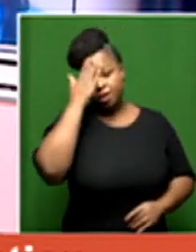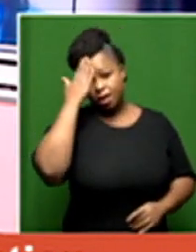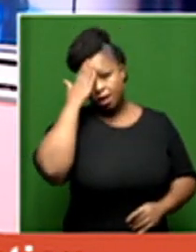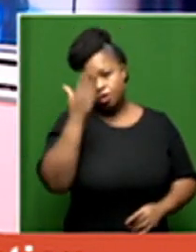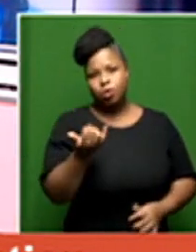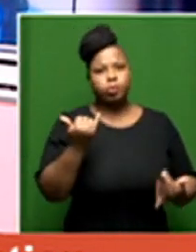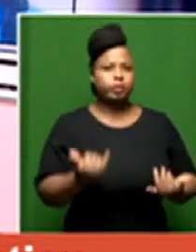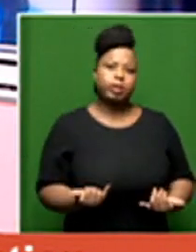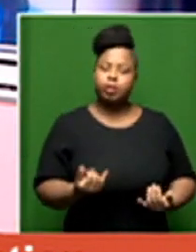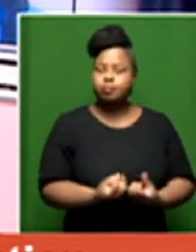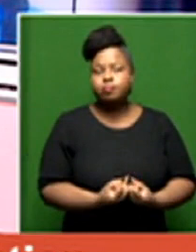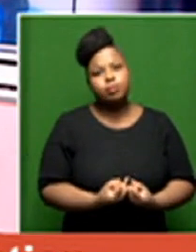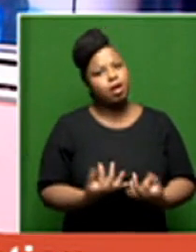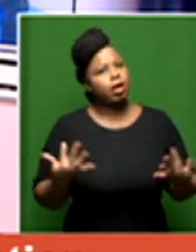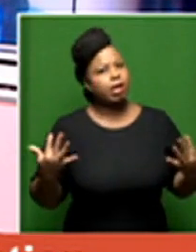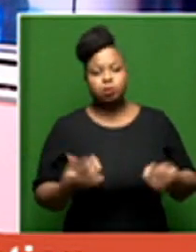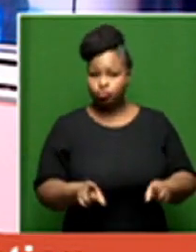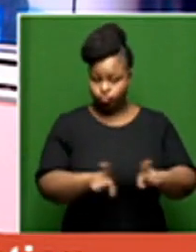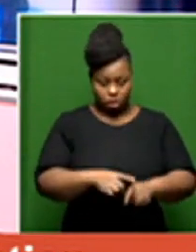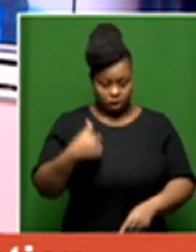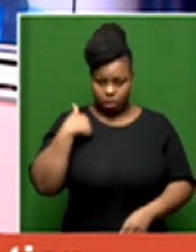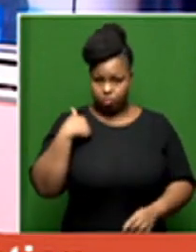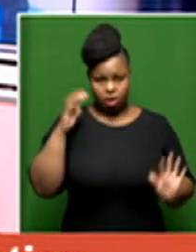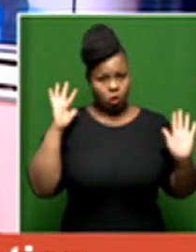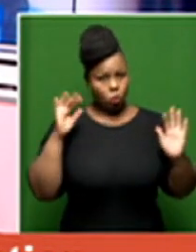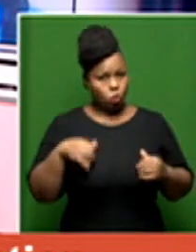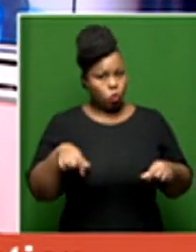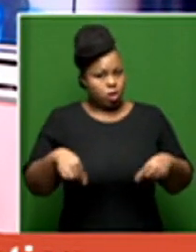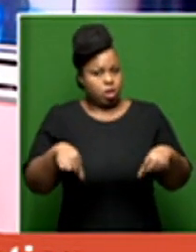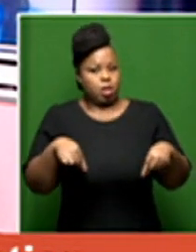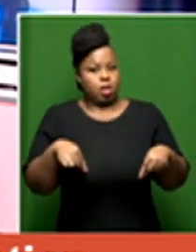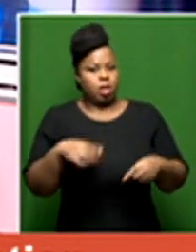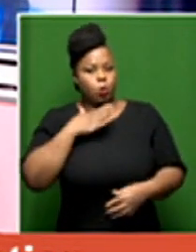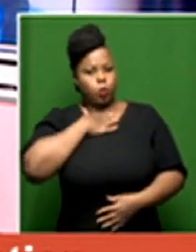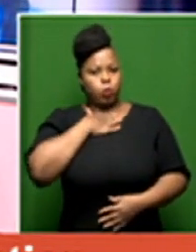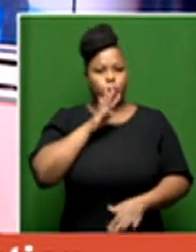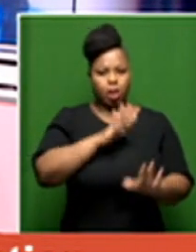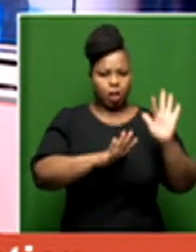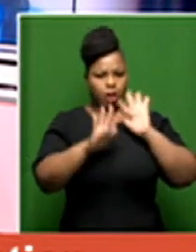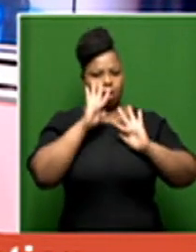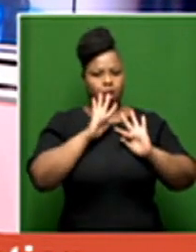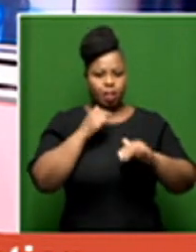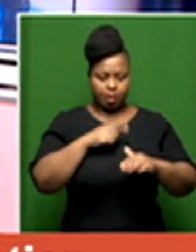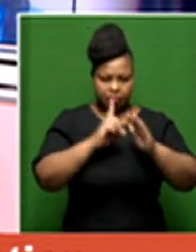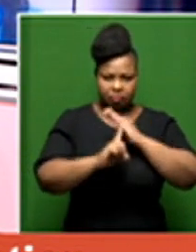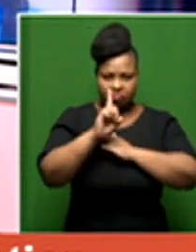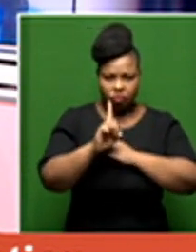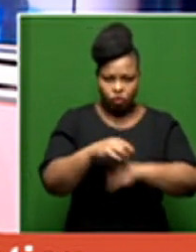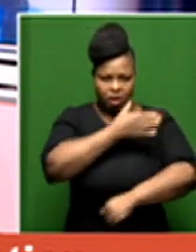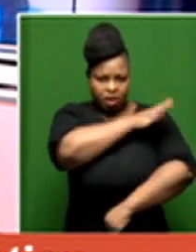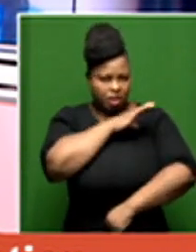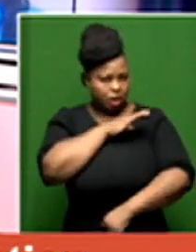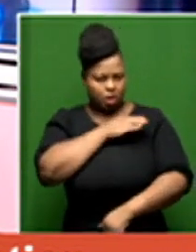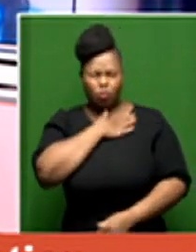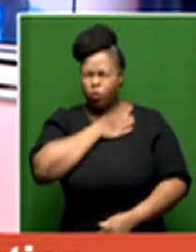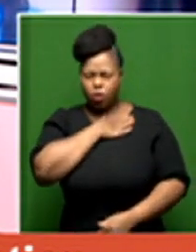because of COVID, many, including myself, we became very skeptical of going to health